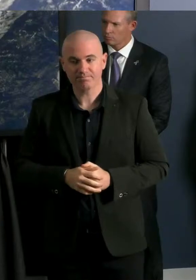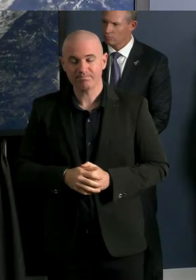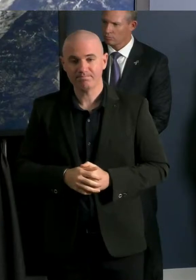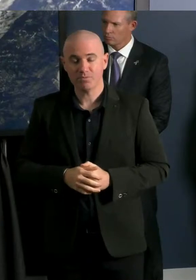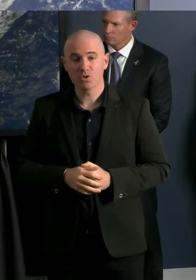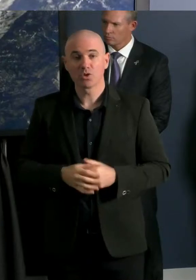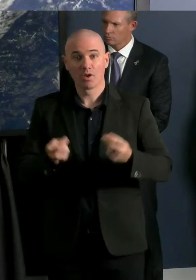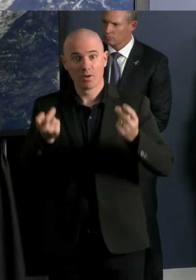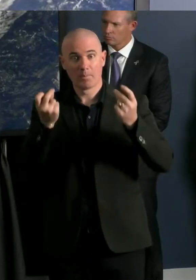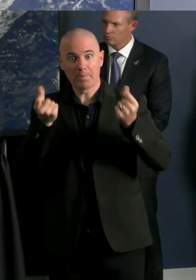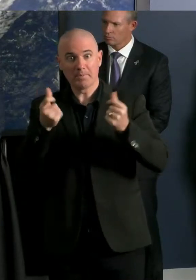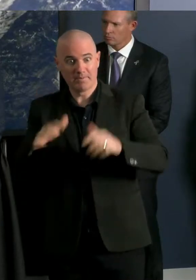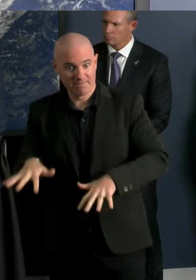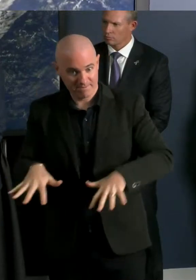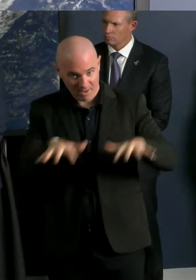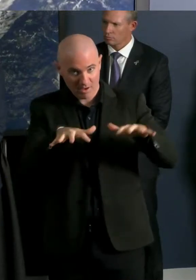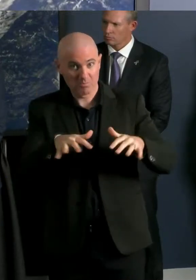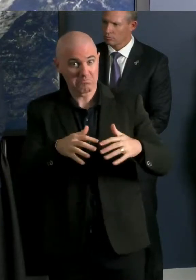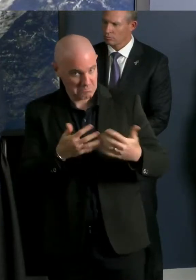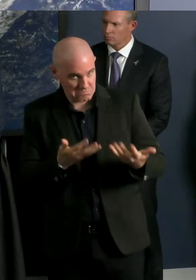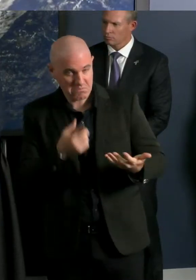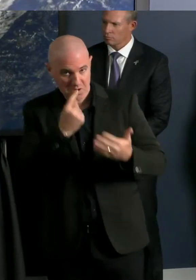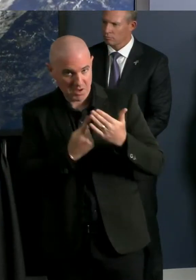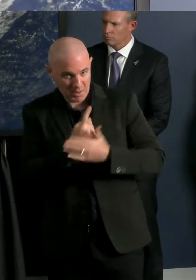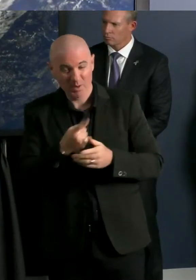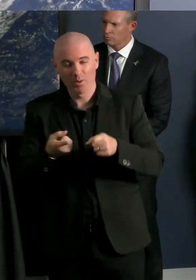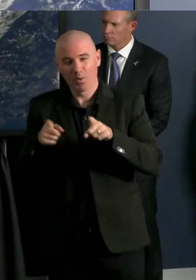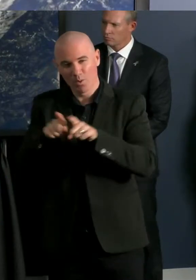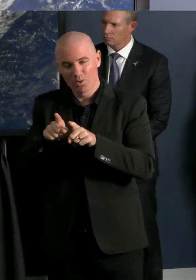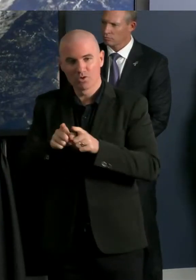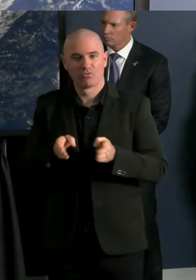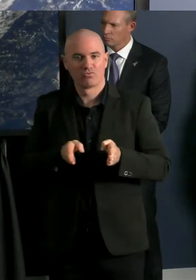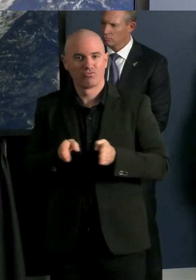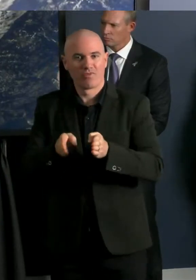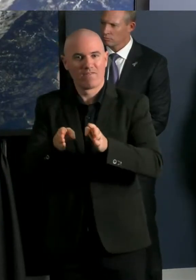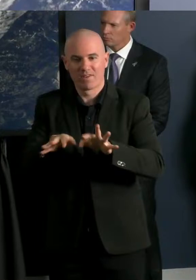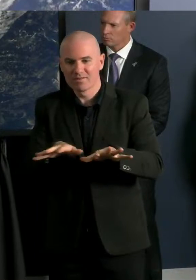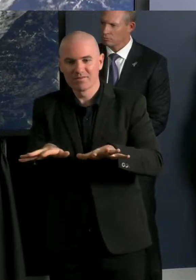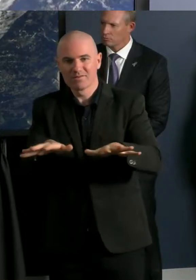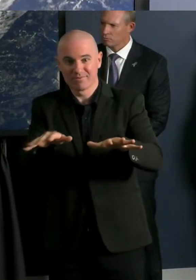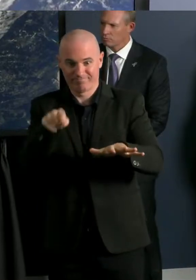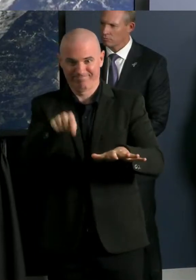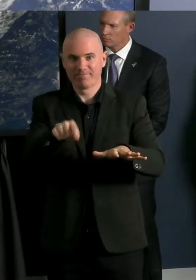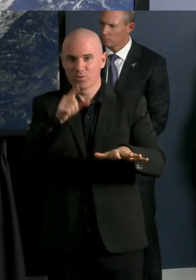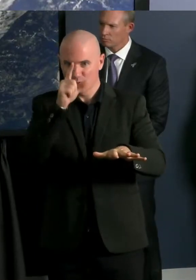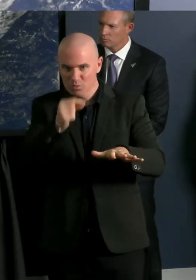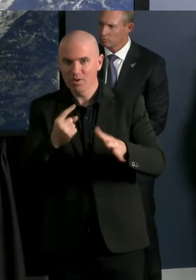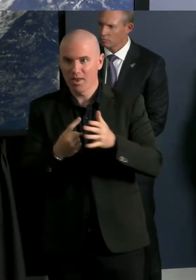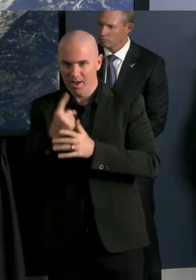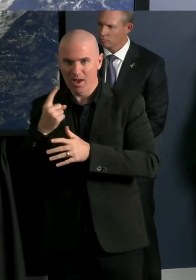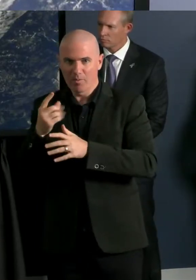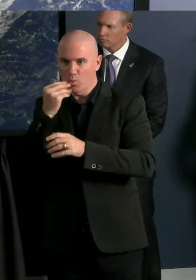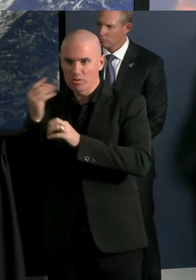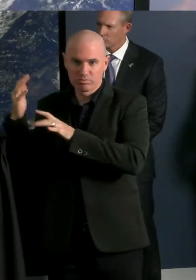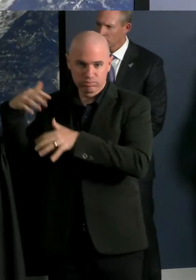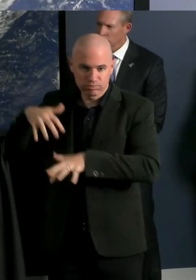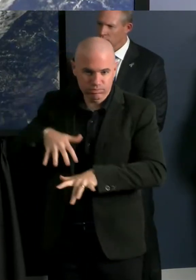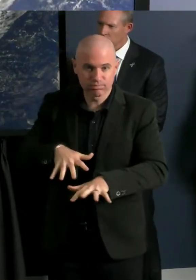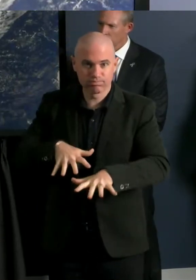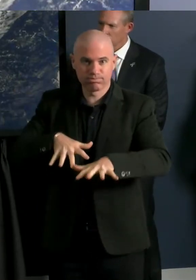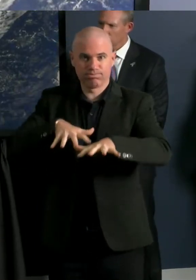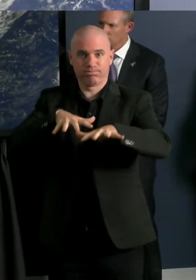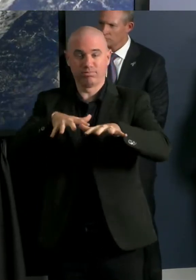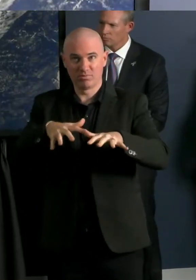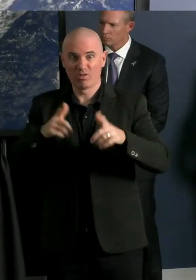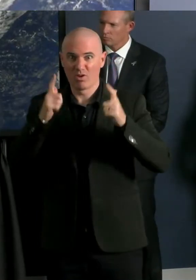flash flooding, these large amounts of rainfall can also cause riverine flooding. So we do have a flood watch current for large parts of North